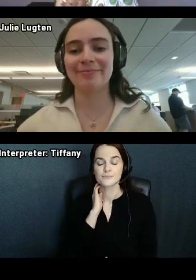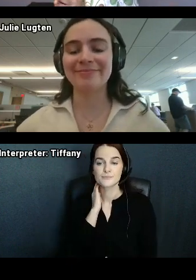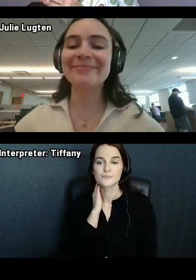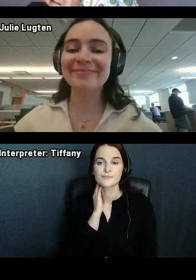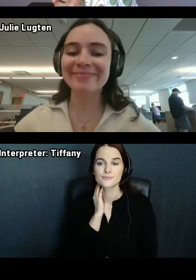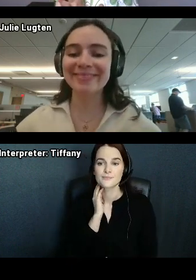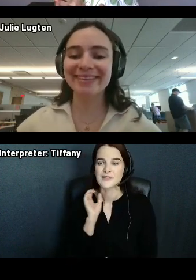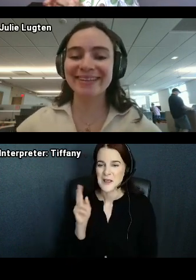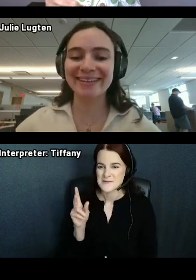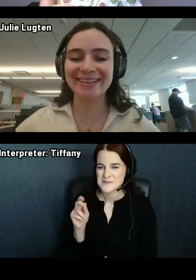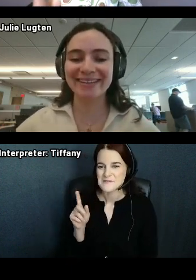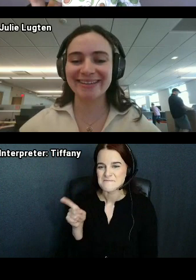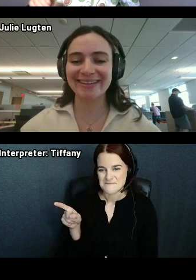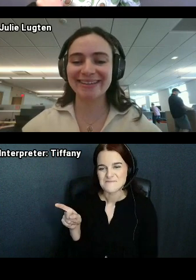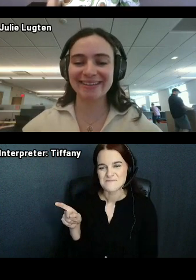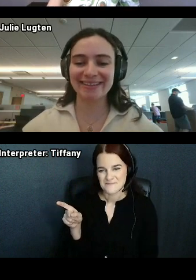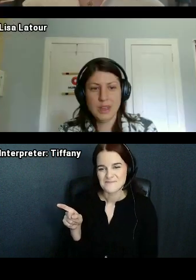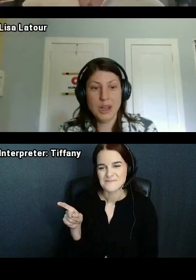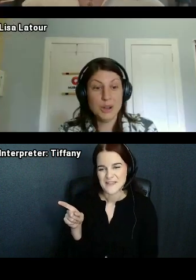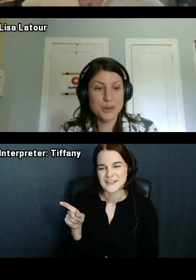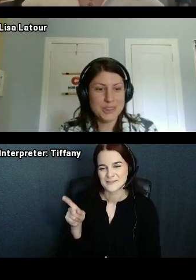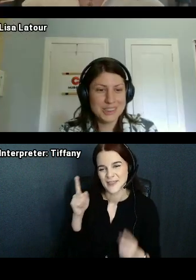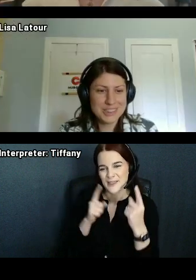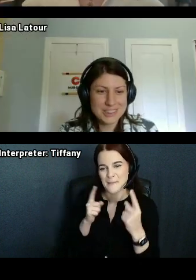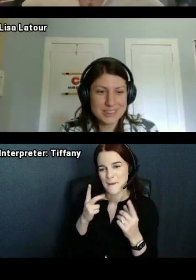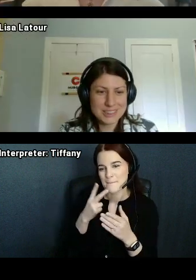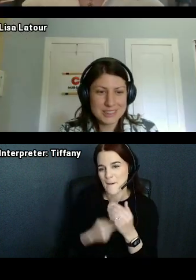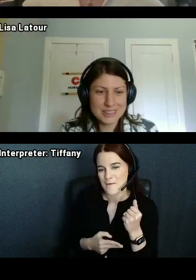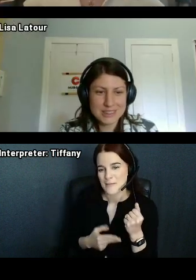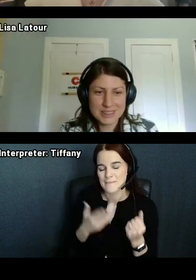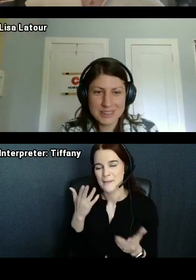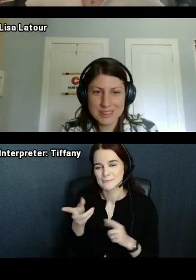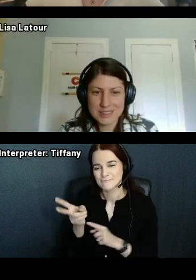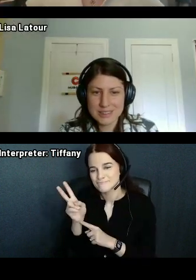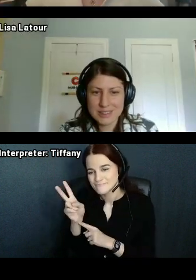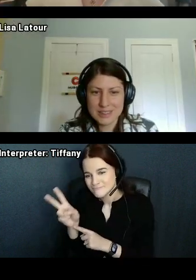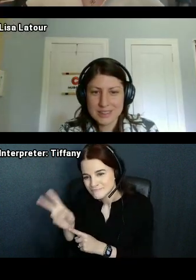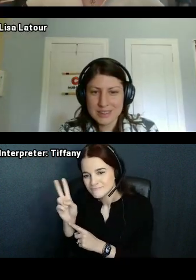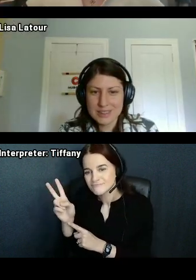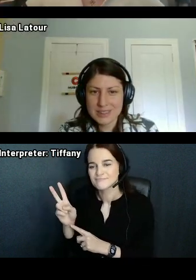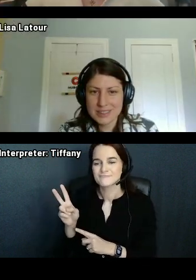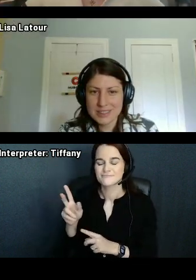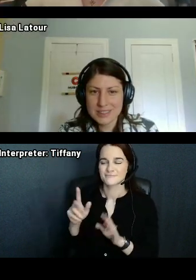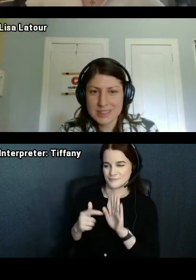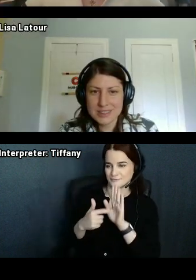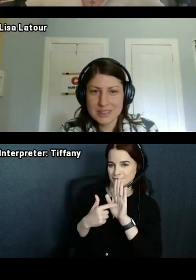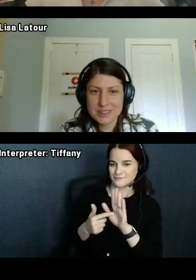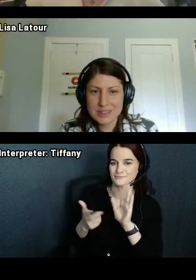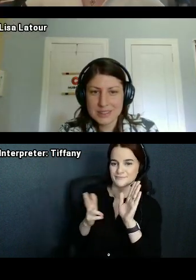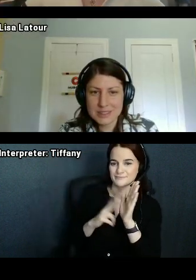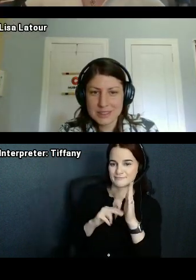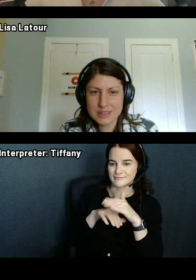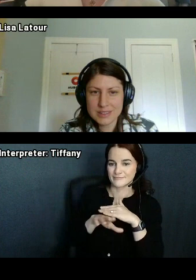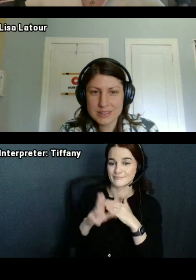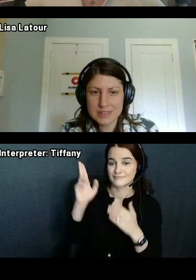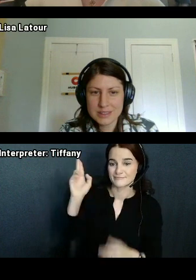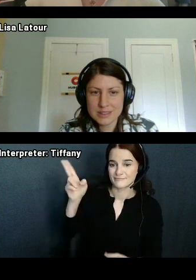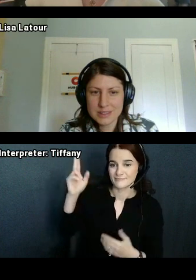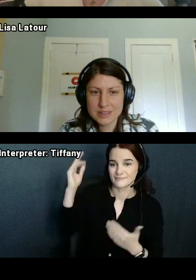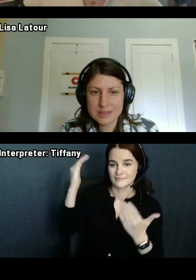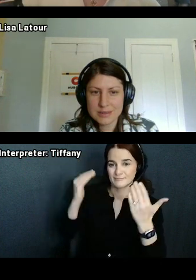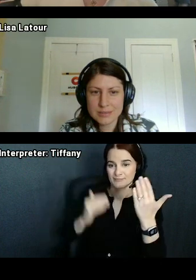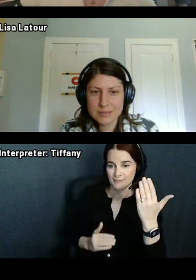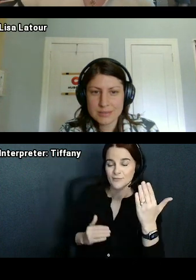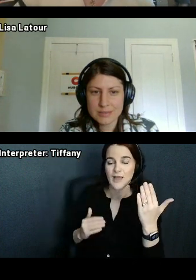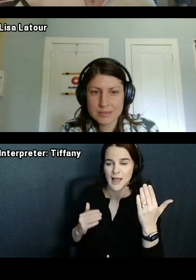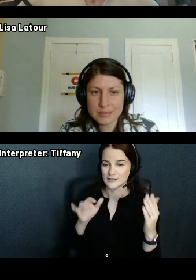Okay, so she was thinking about both. So maybe we just take 2 minutes and show where she can see the login history for users as well, and then we can wind ourselves down.